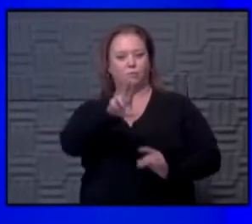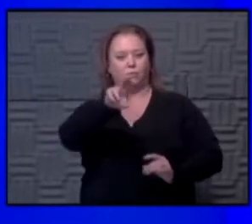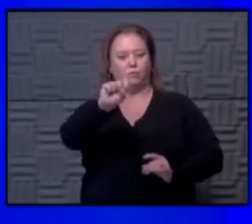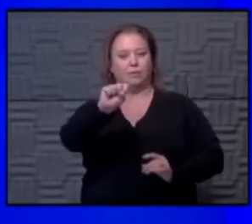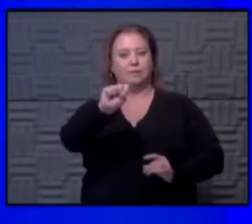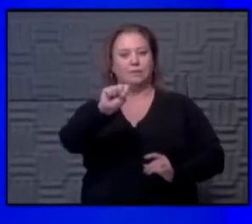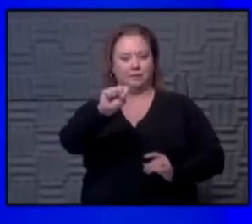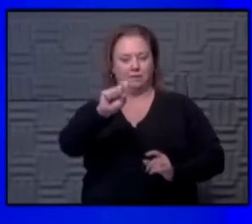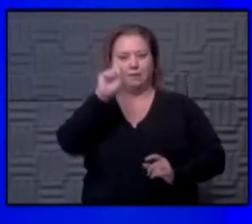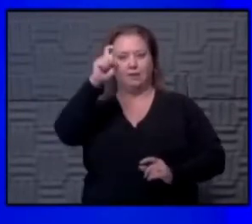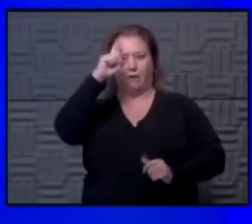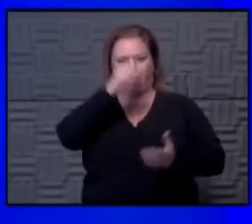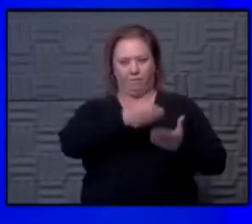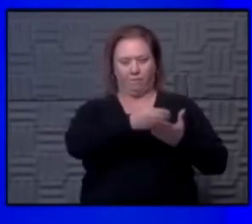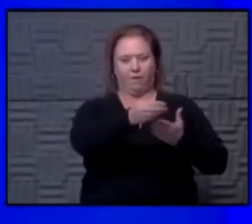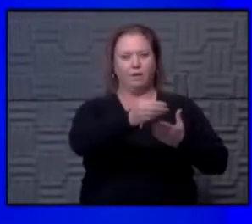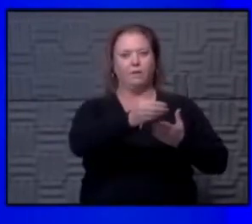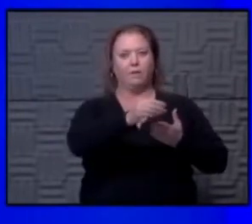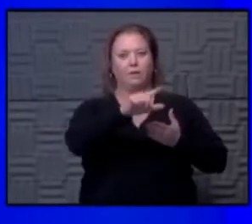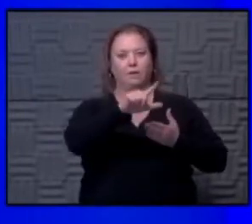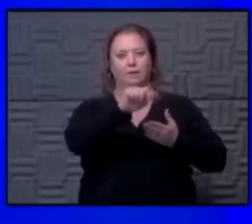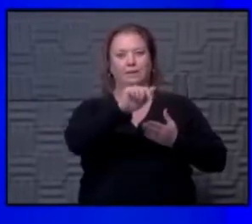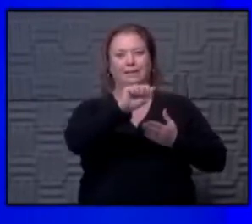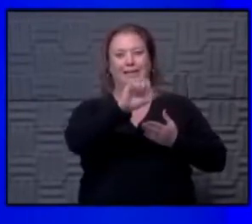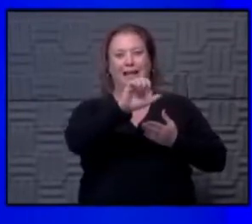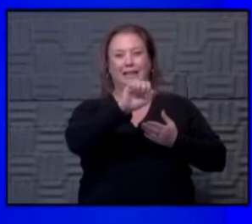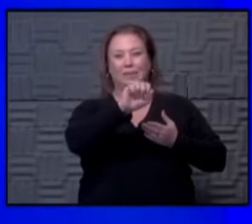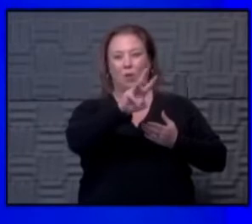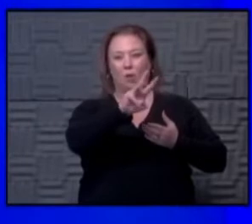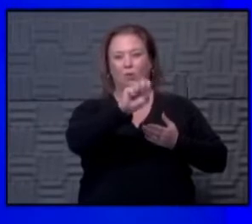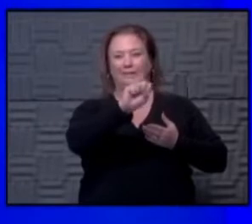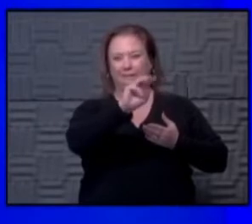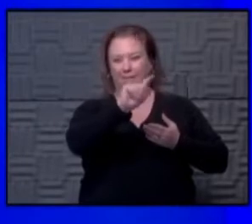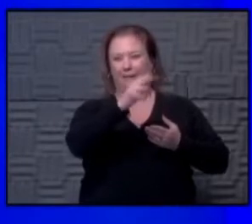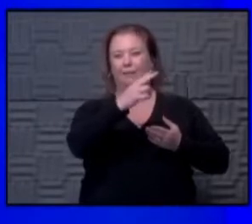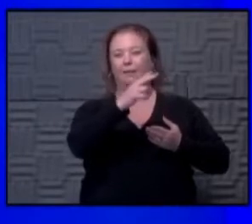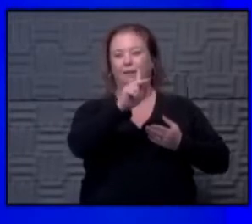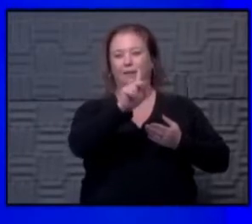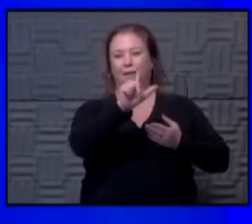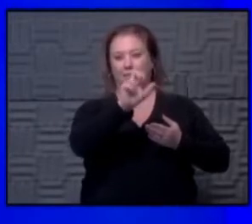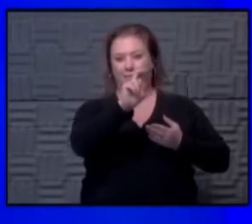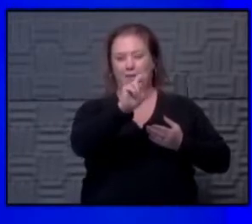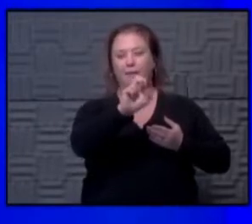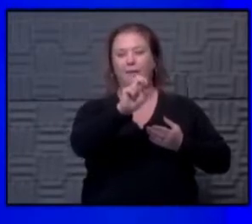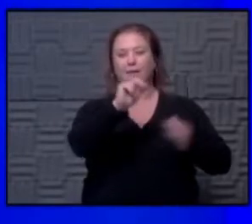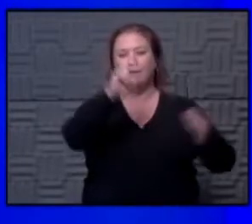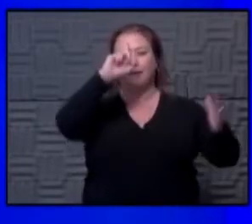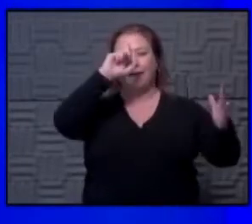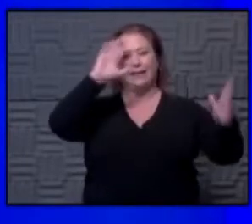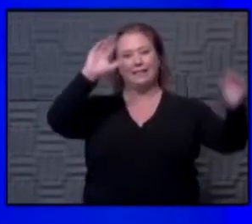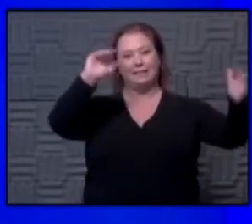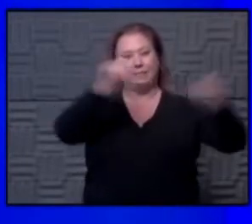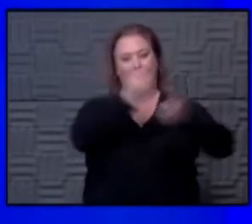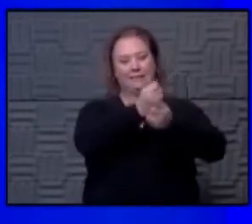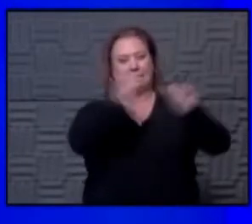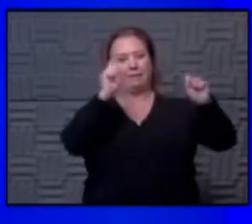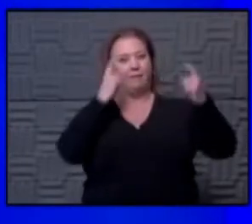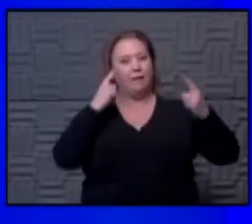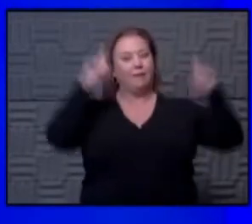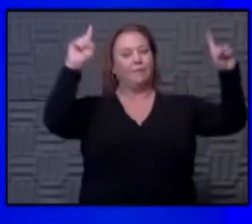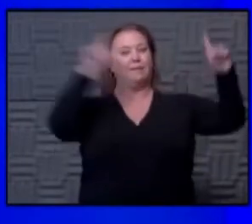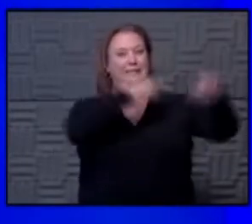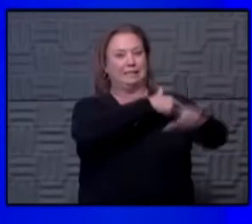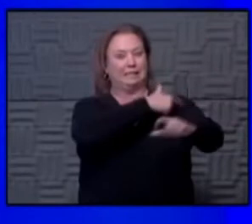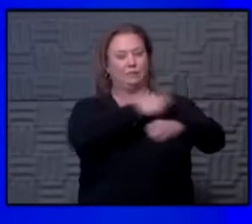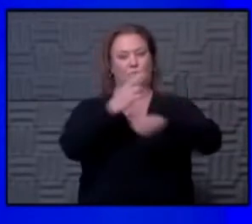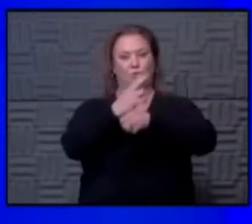the government did buy some from GlaxoSmithKline, anticipating that they would have a safe and efficacious vaccine